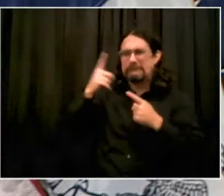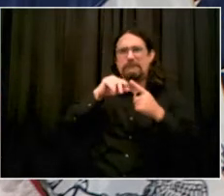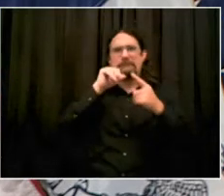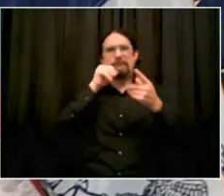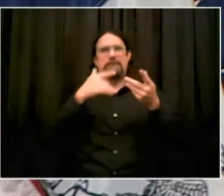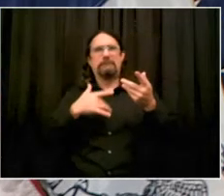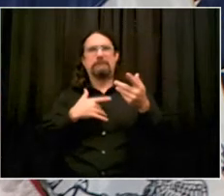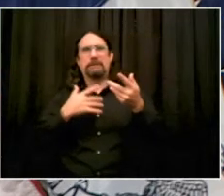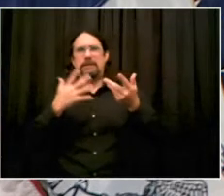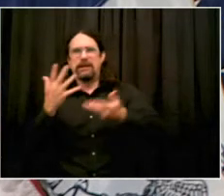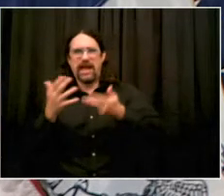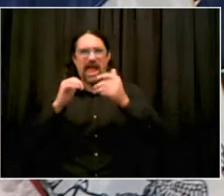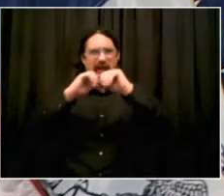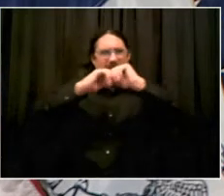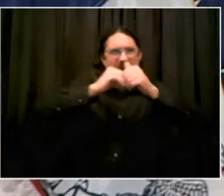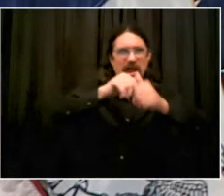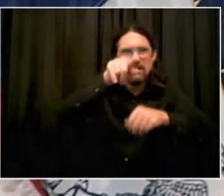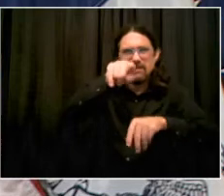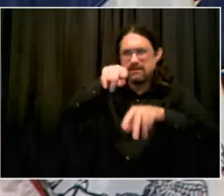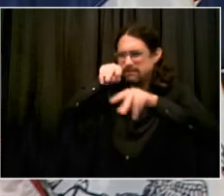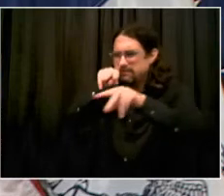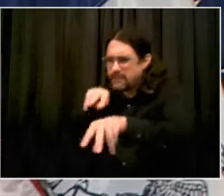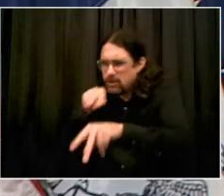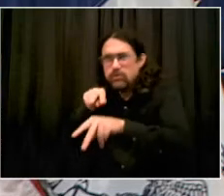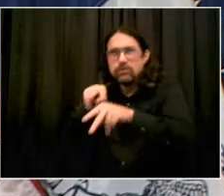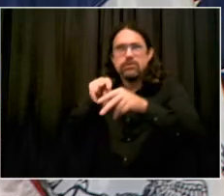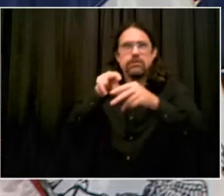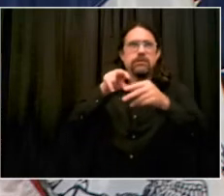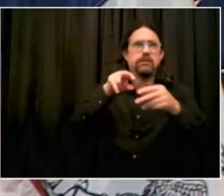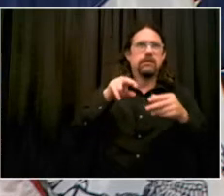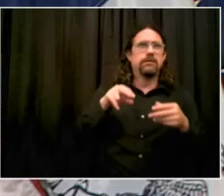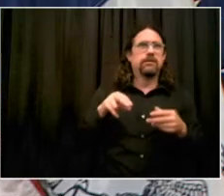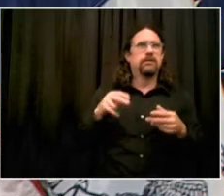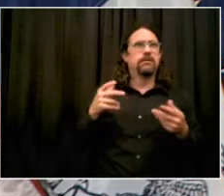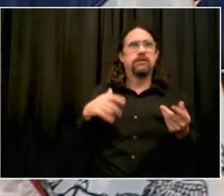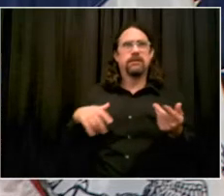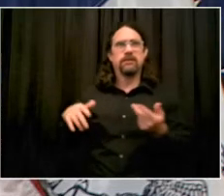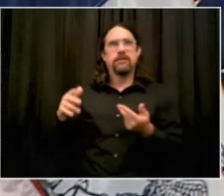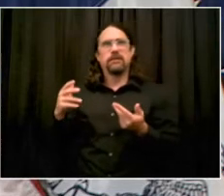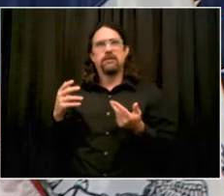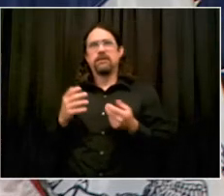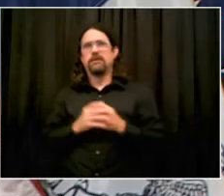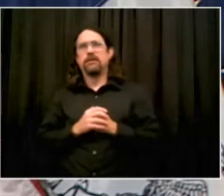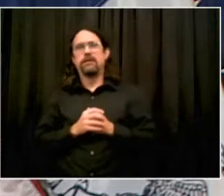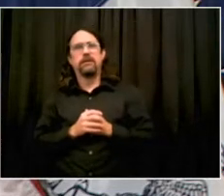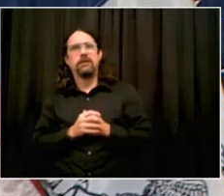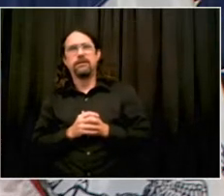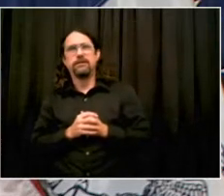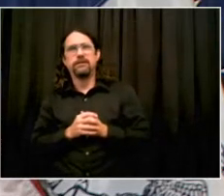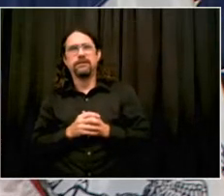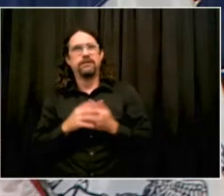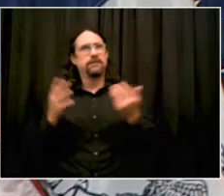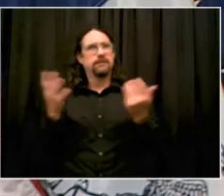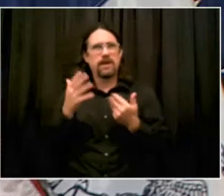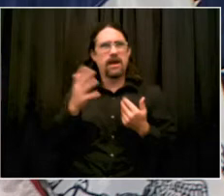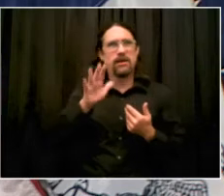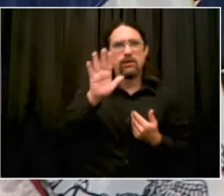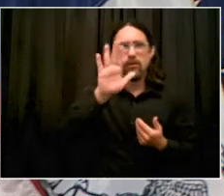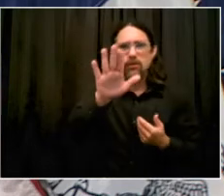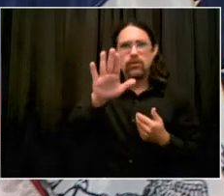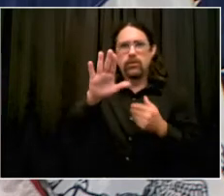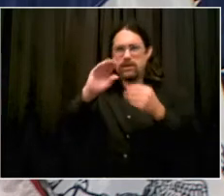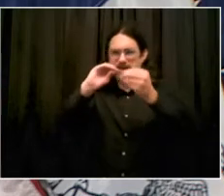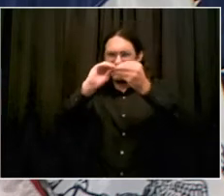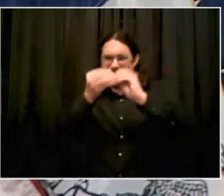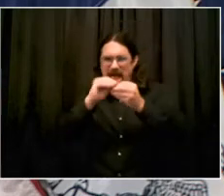yet until October, what are the data points and how do you know that it's not affecting school communities? A lot